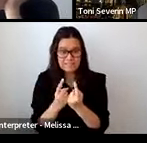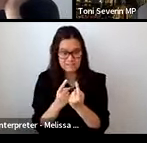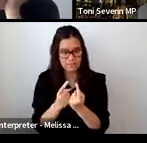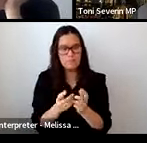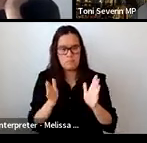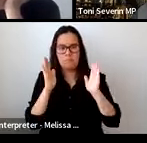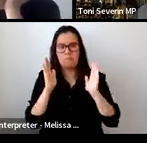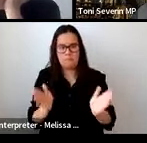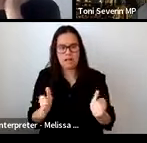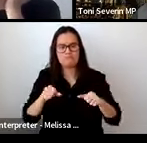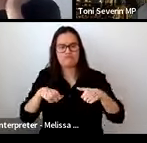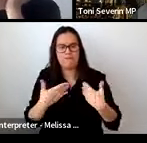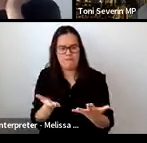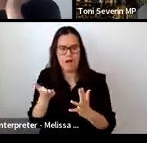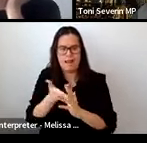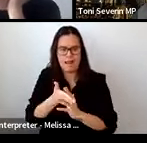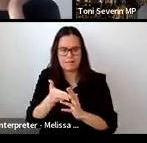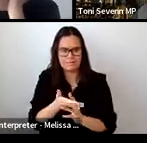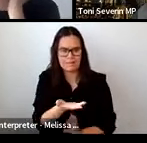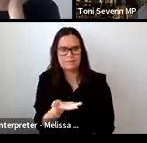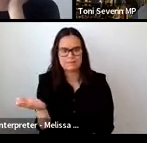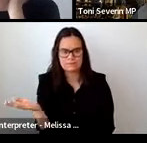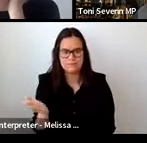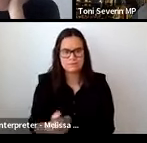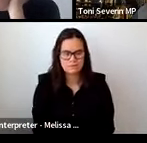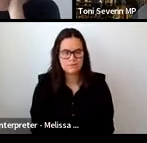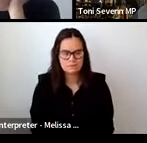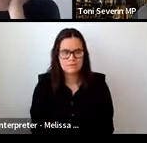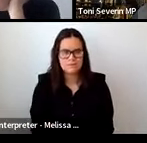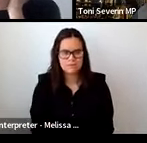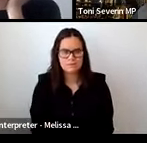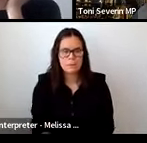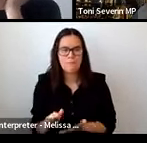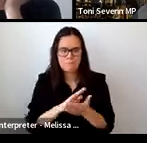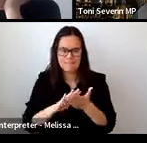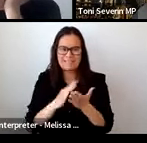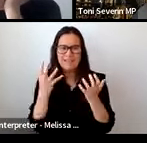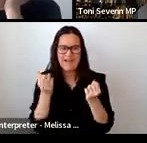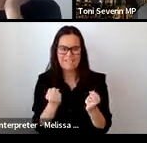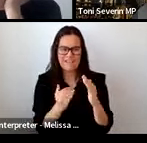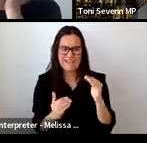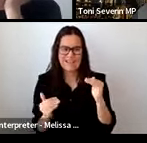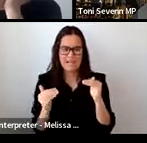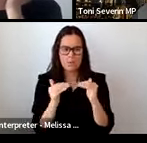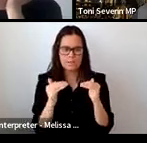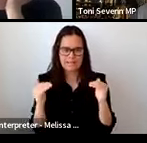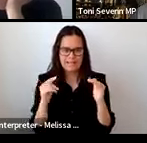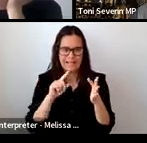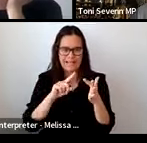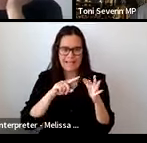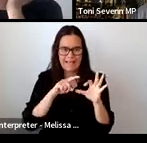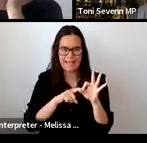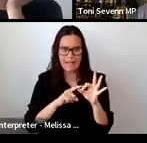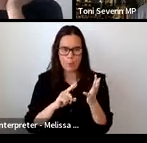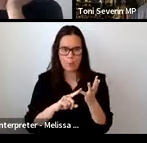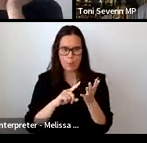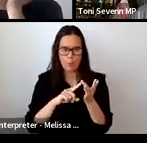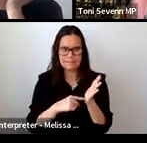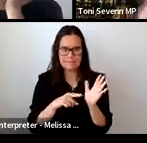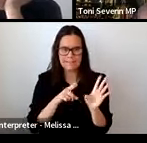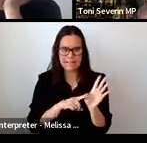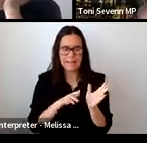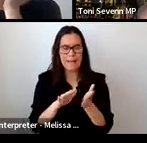tenet of society. It's about equity, it's about the richness of